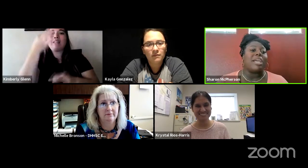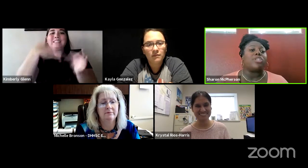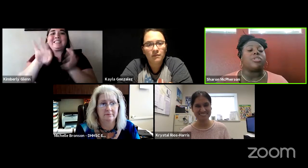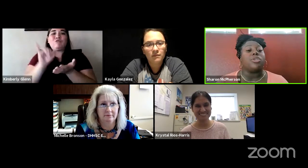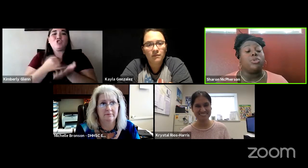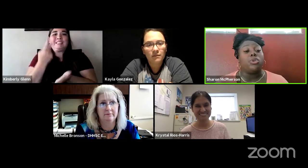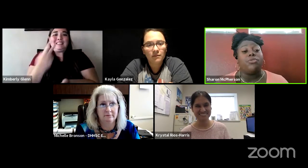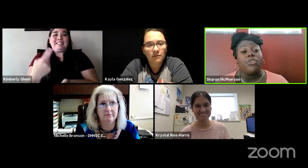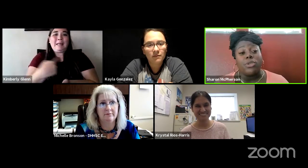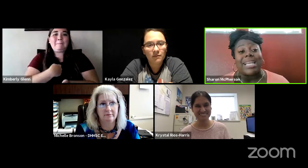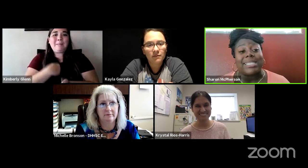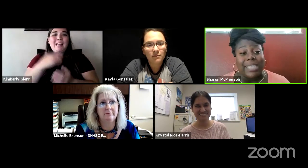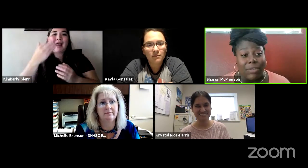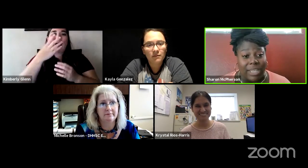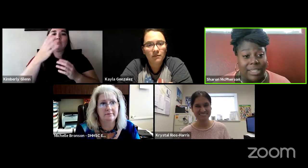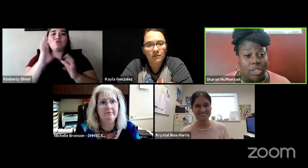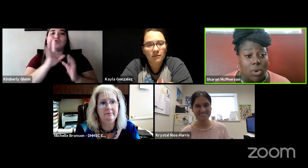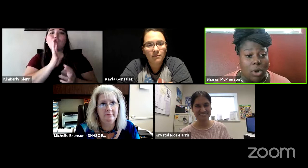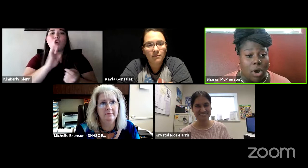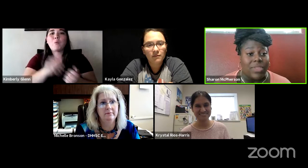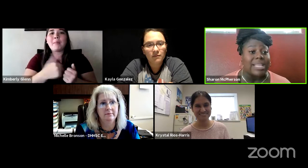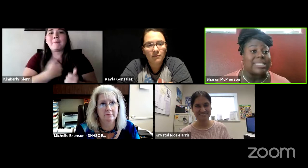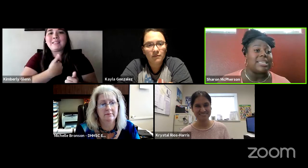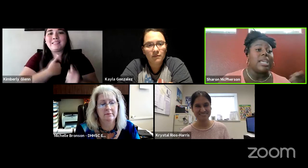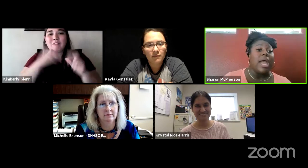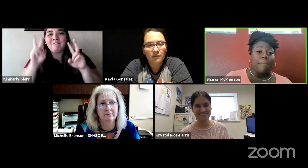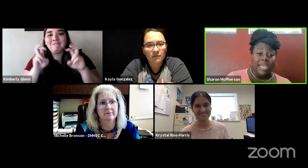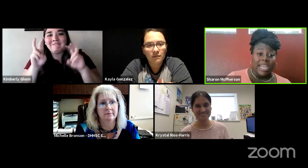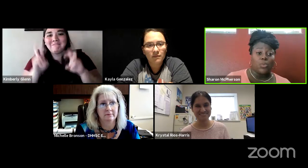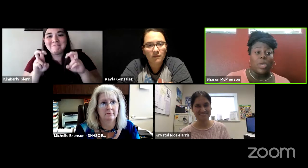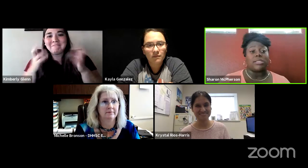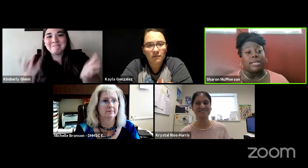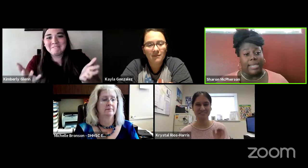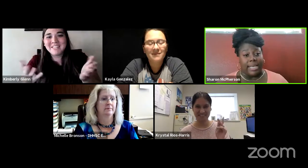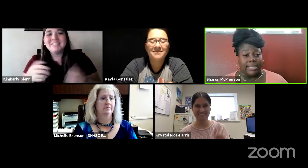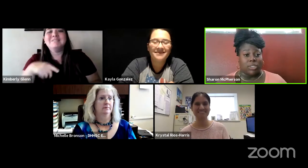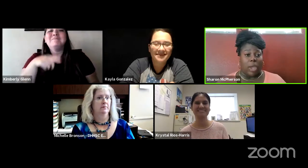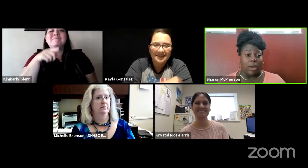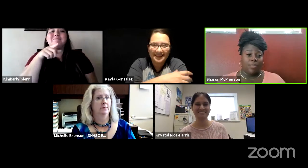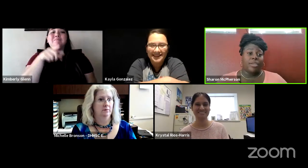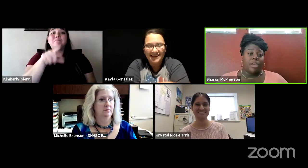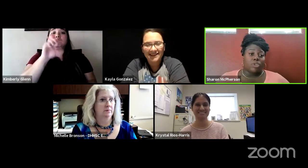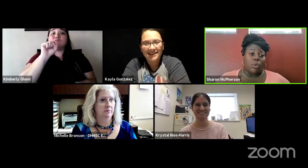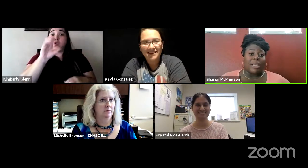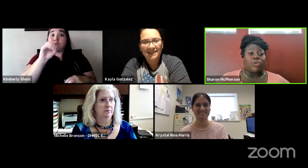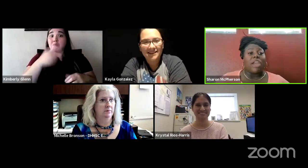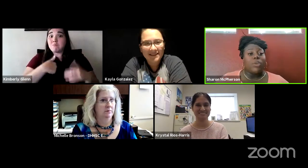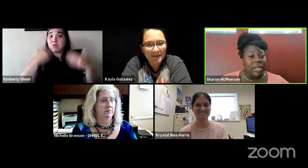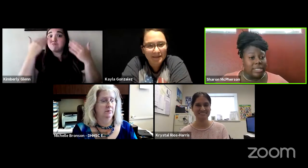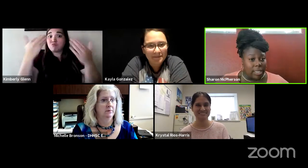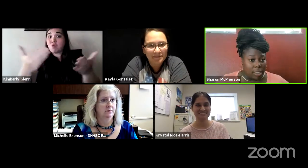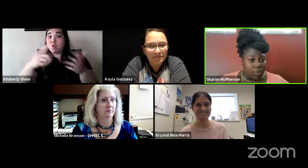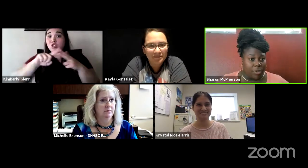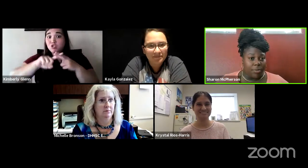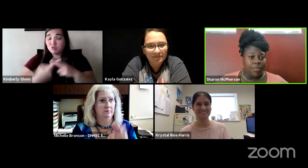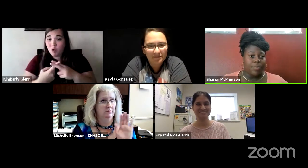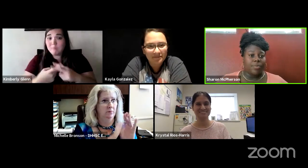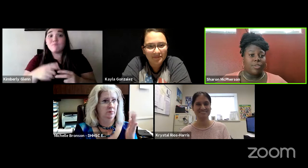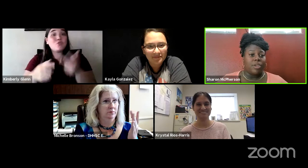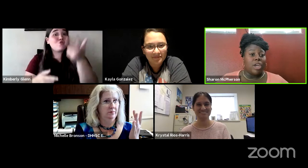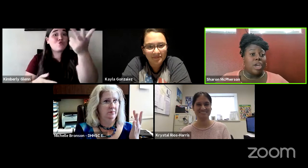I want to make sure that the YouTube viewers can see everything that's going on. They can see me as well as the contestants as well. So I want to make sure everyone is in the